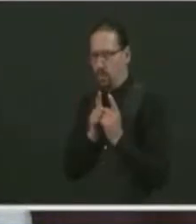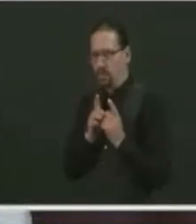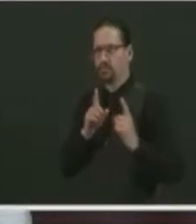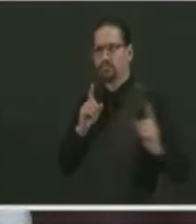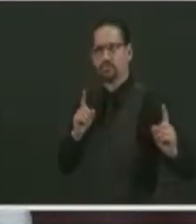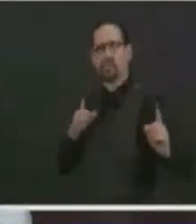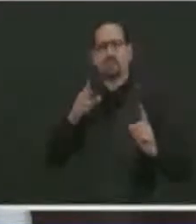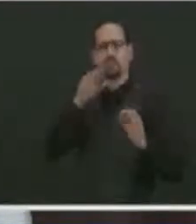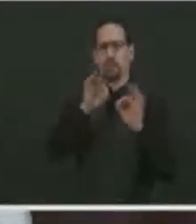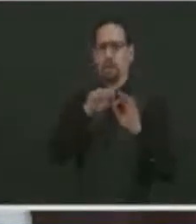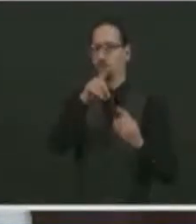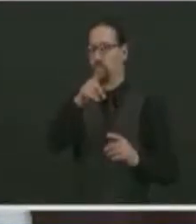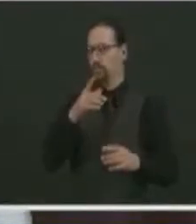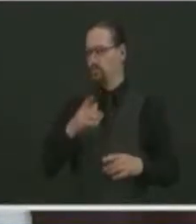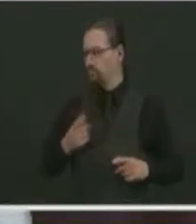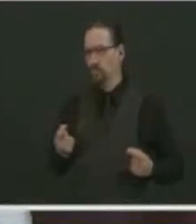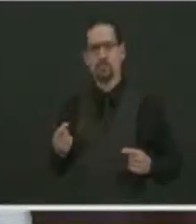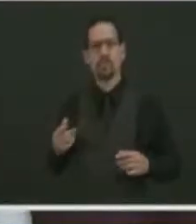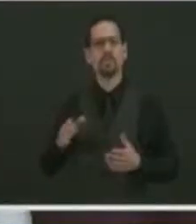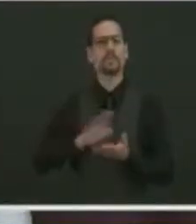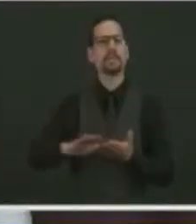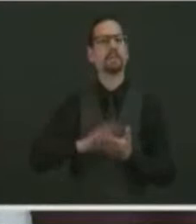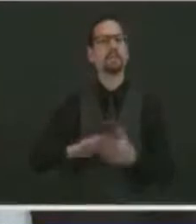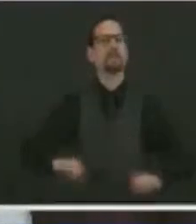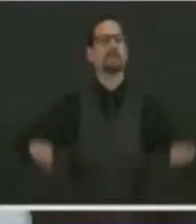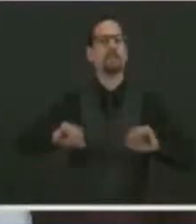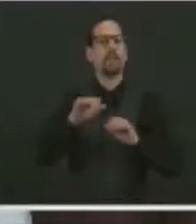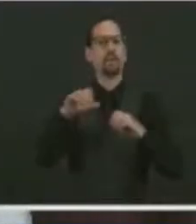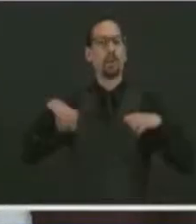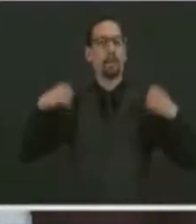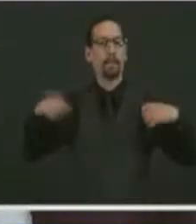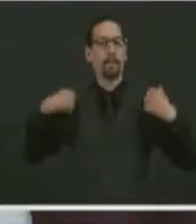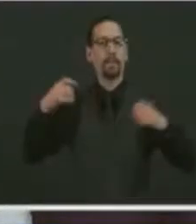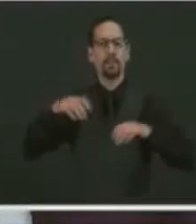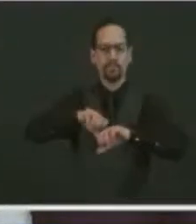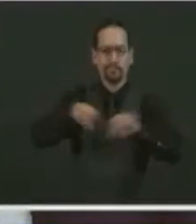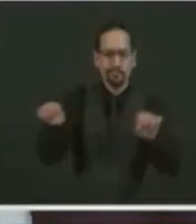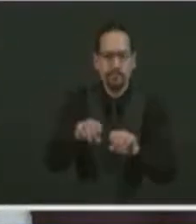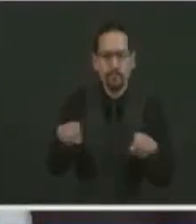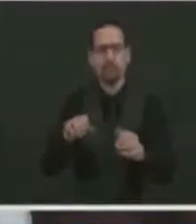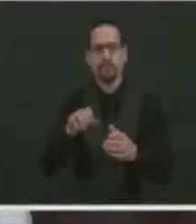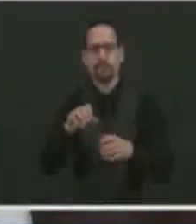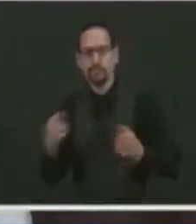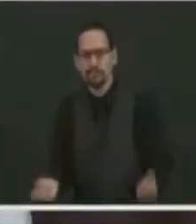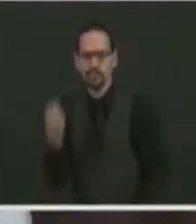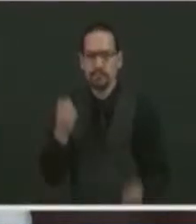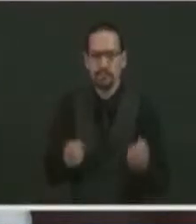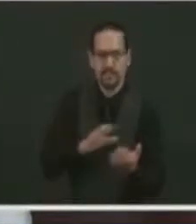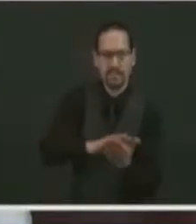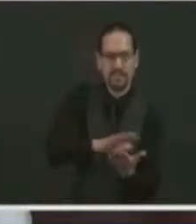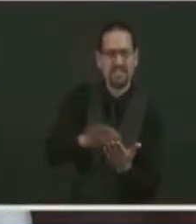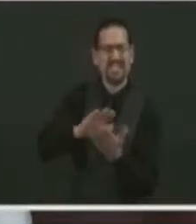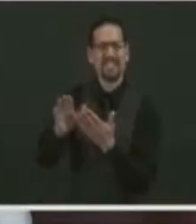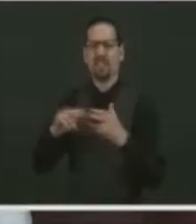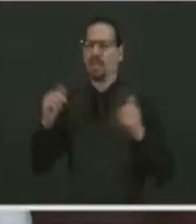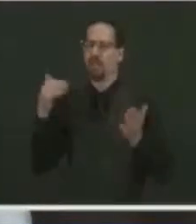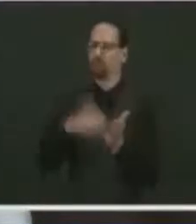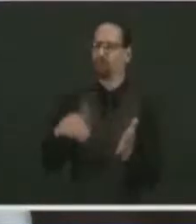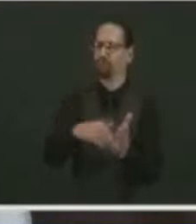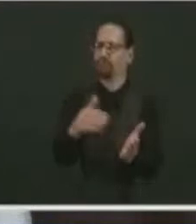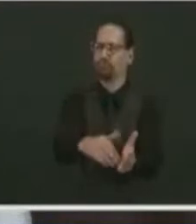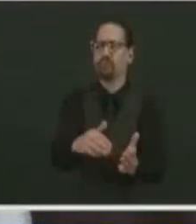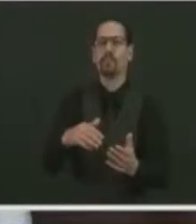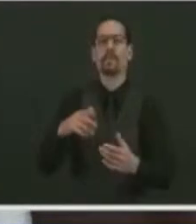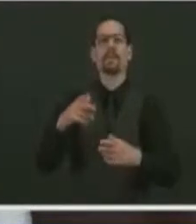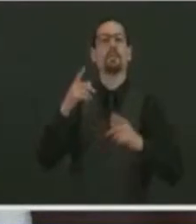environmental cleaning, and sticking to small, consistent groups whenever possible. Those are